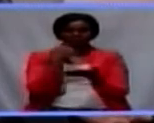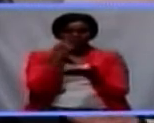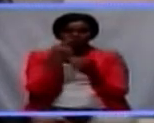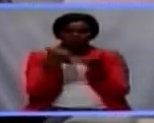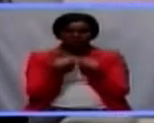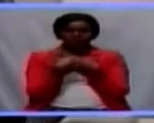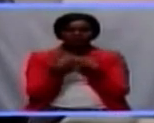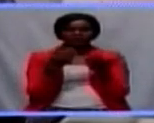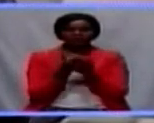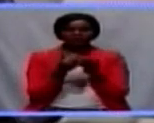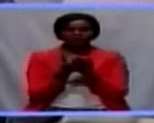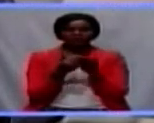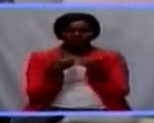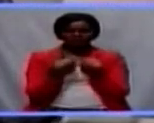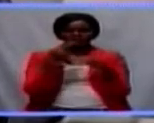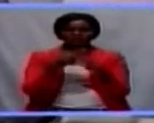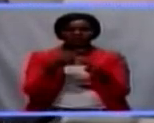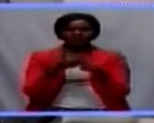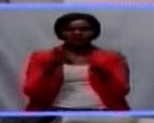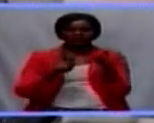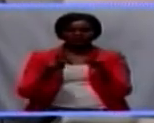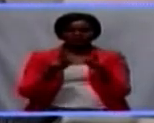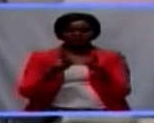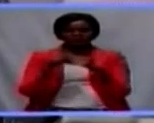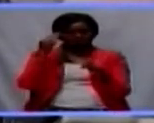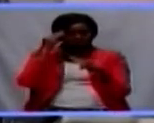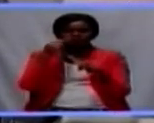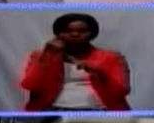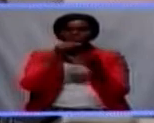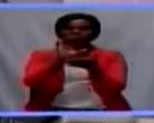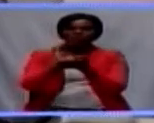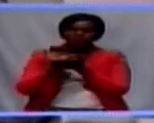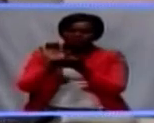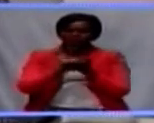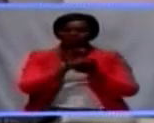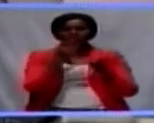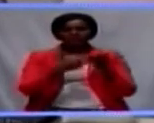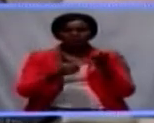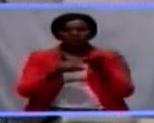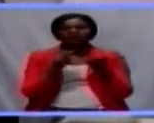have the names of people. We know exactly who is owing what. We have that